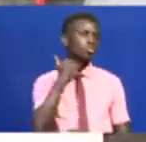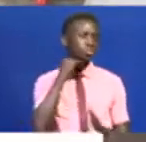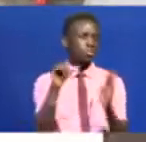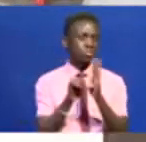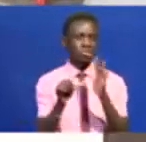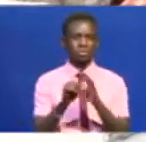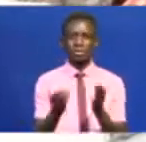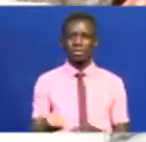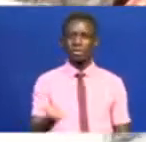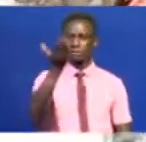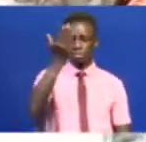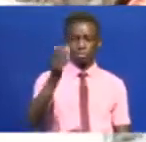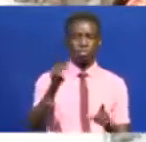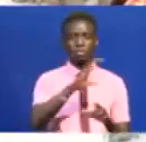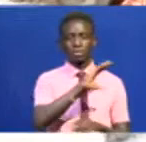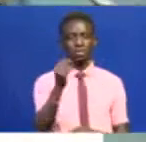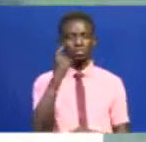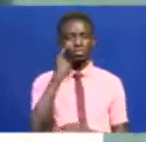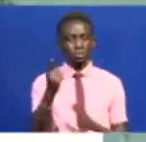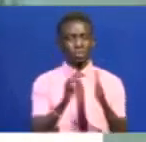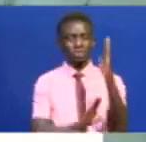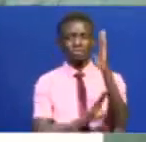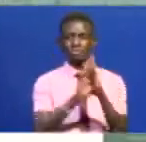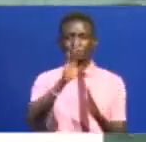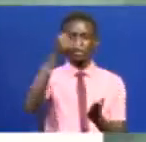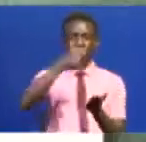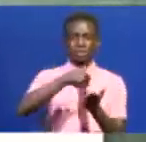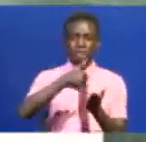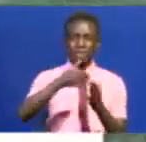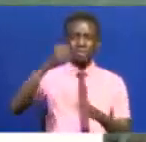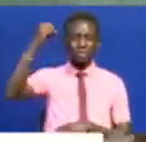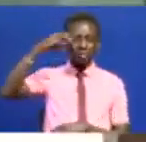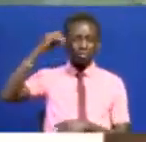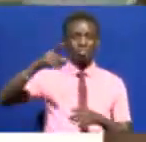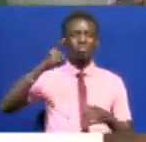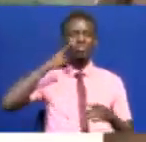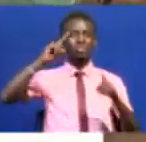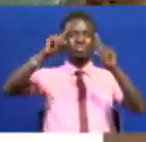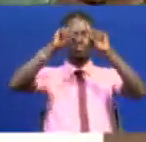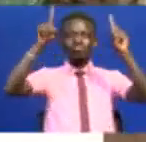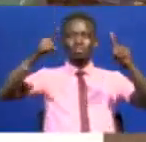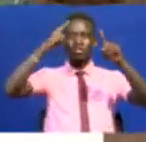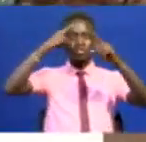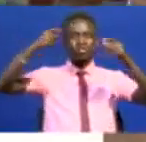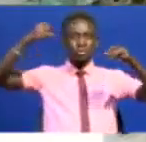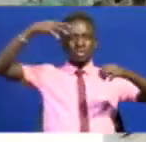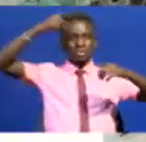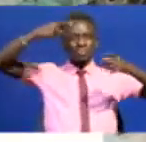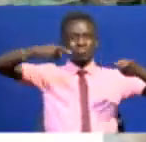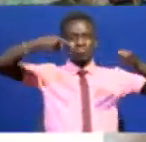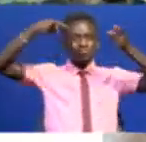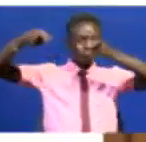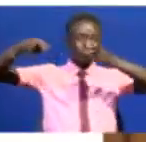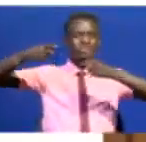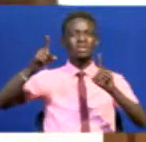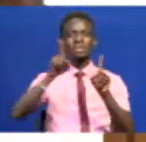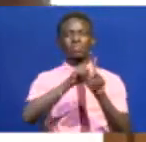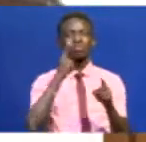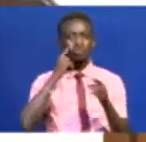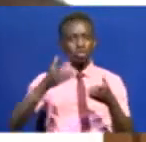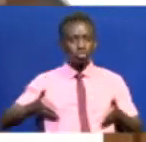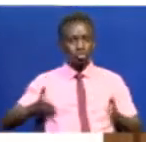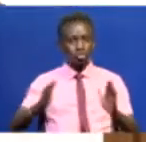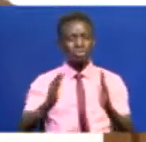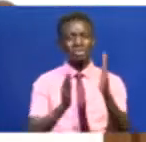critical infrastructure, including electricity transformers, transmission lines, rail and road infrastructure. If